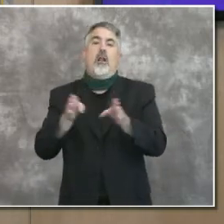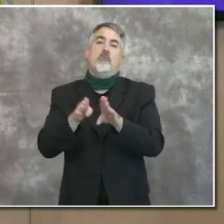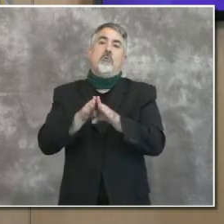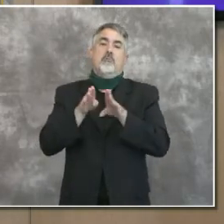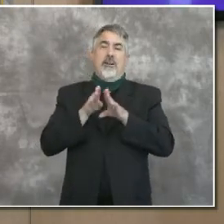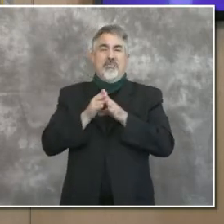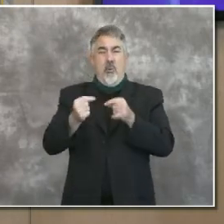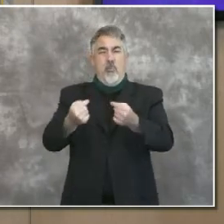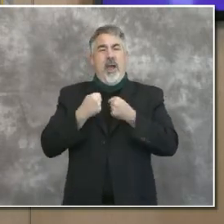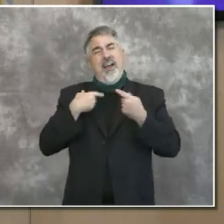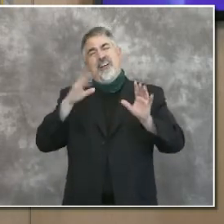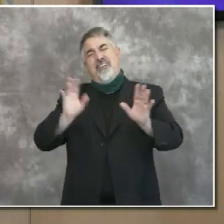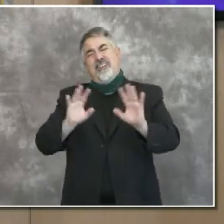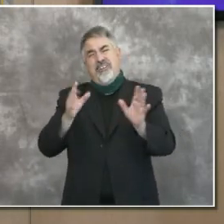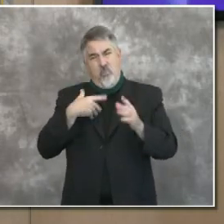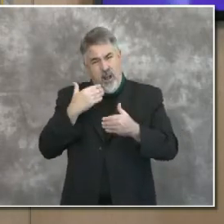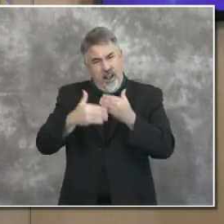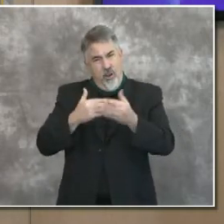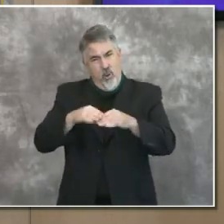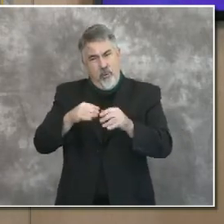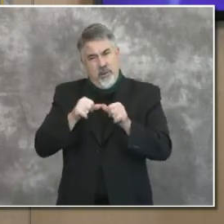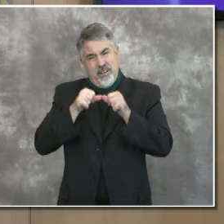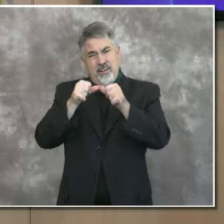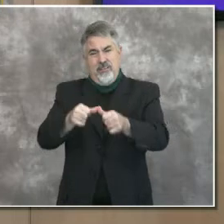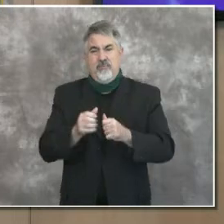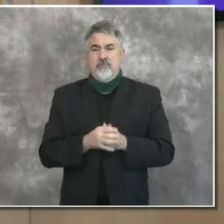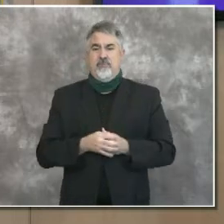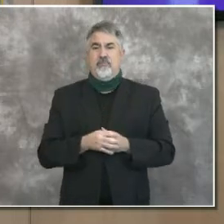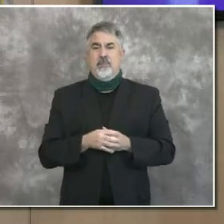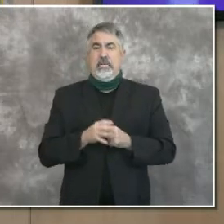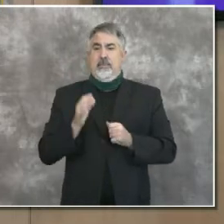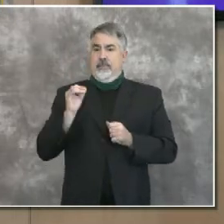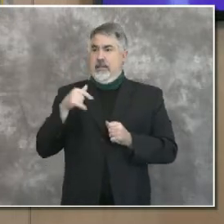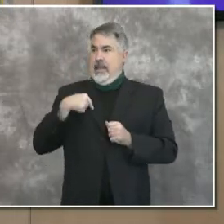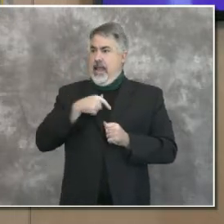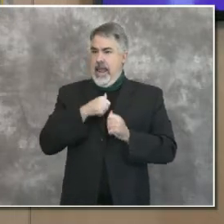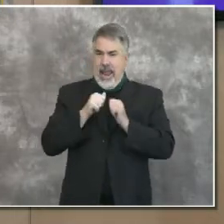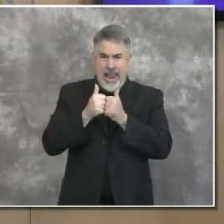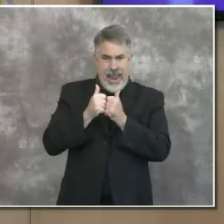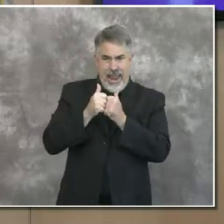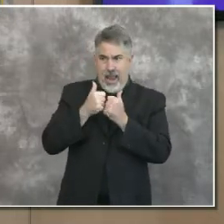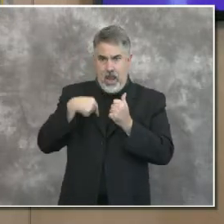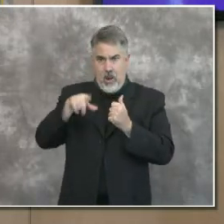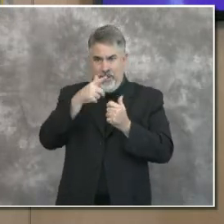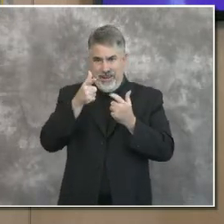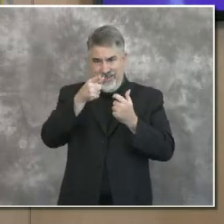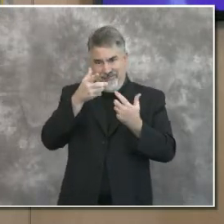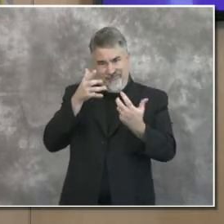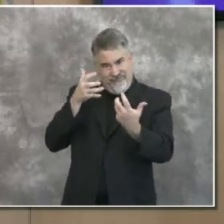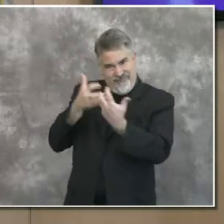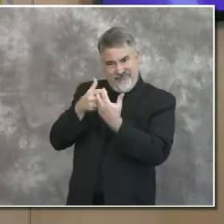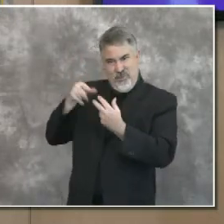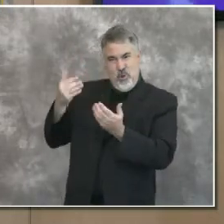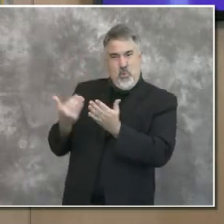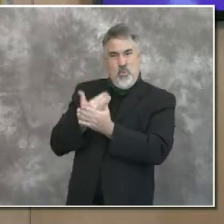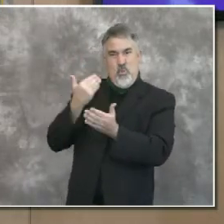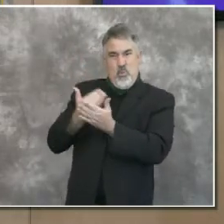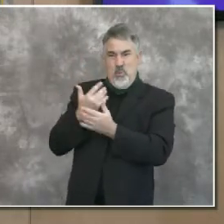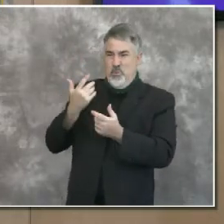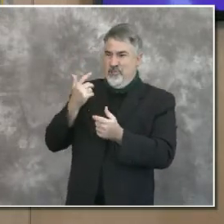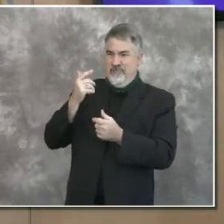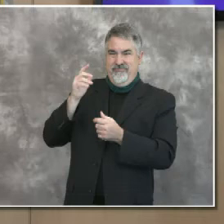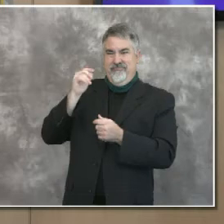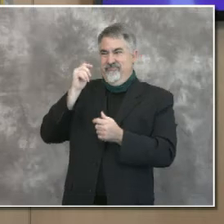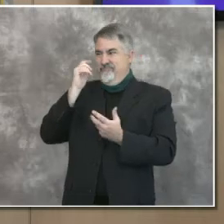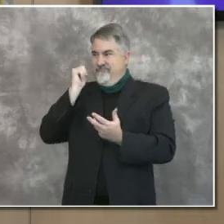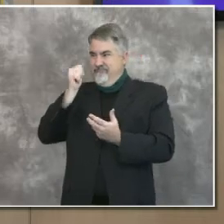realities of what we will face and confront until such time as we have a vaccine or widespread therapeutic treatment, or perhaps both. Dr.